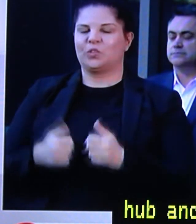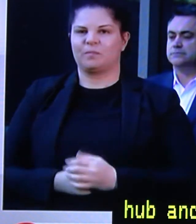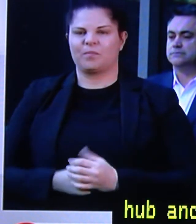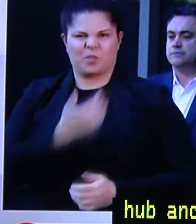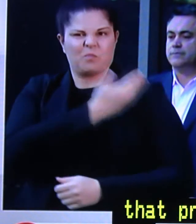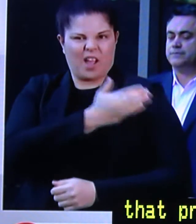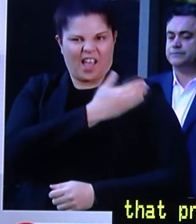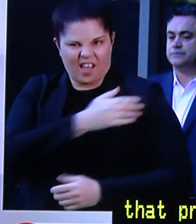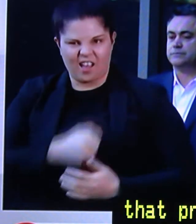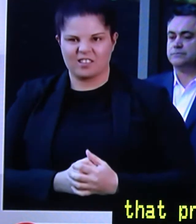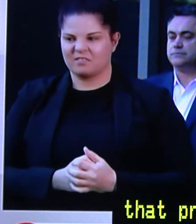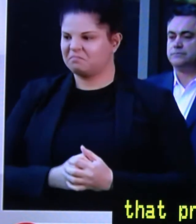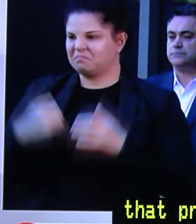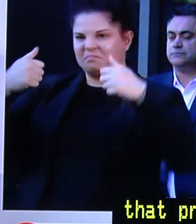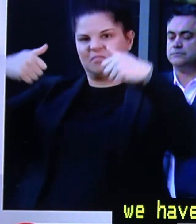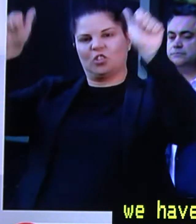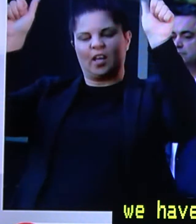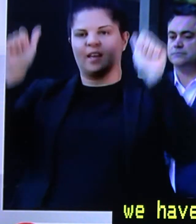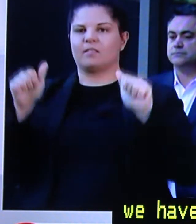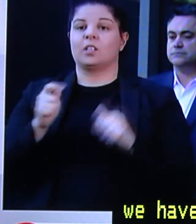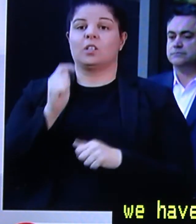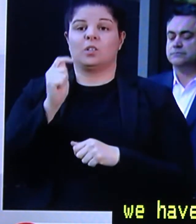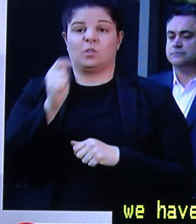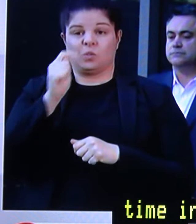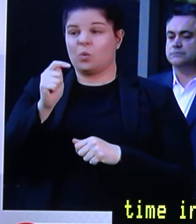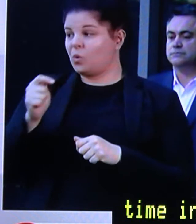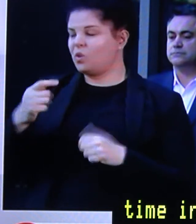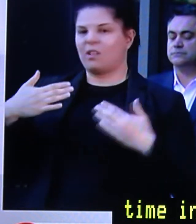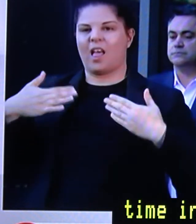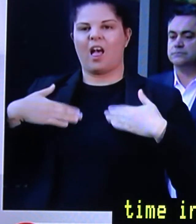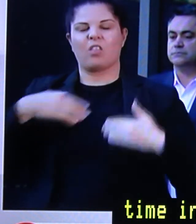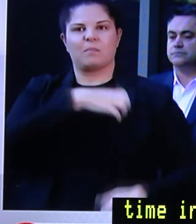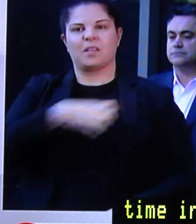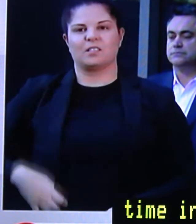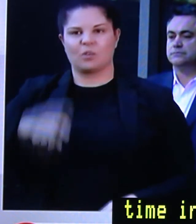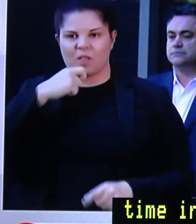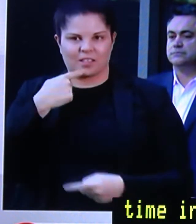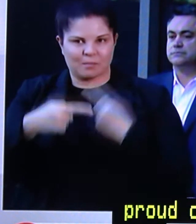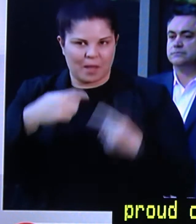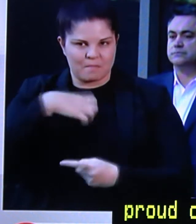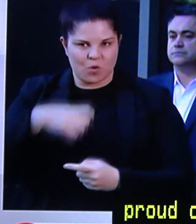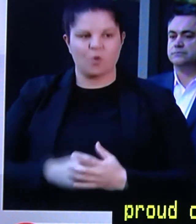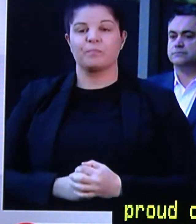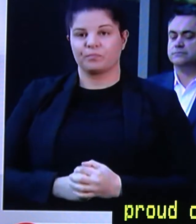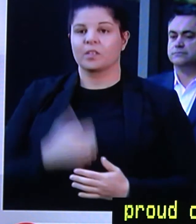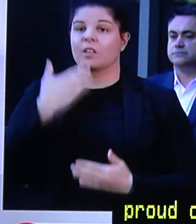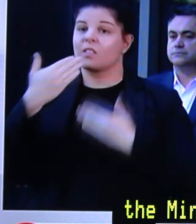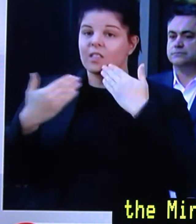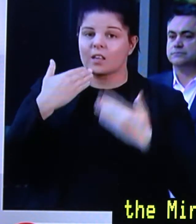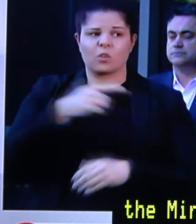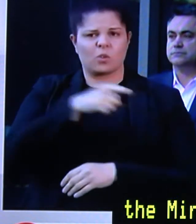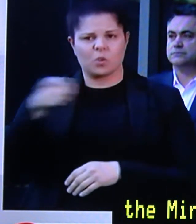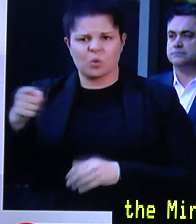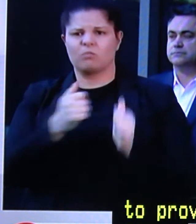Incredibly proud of what's been achieved, and the Minister of Health will be able to provide further details. So thank you to everybody for your cooperation.